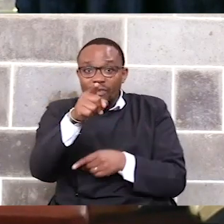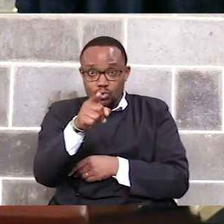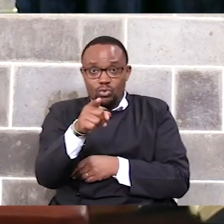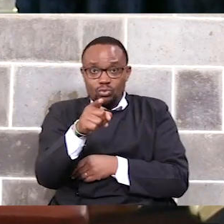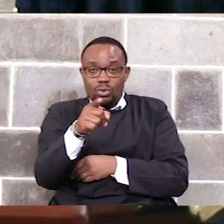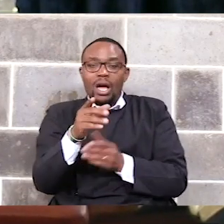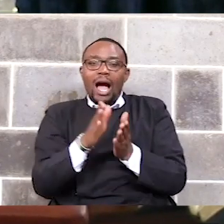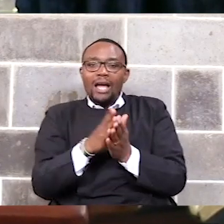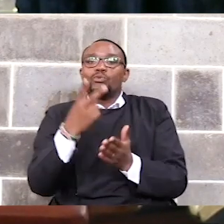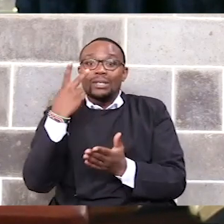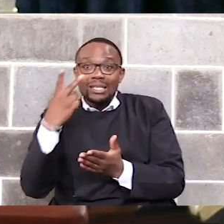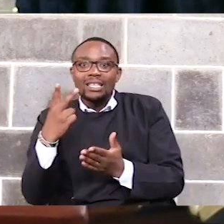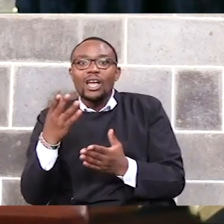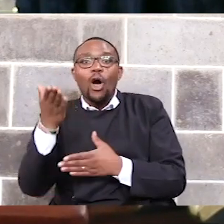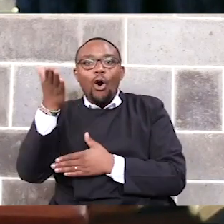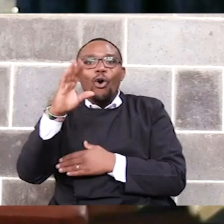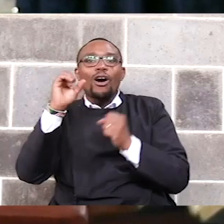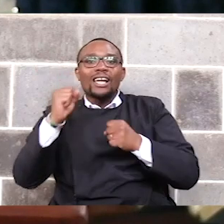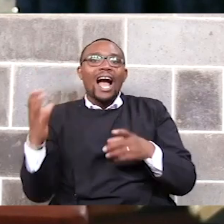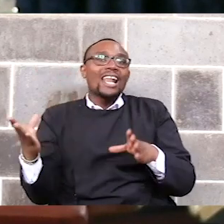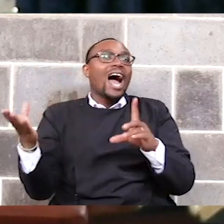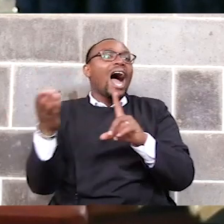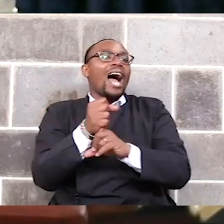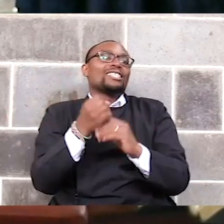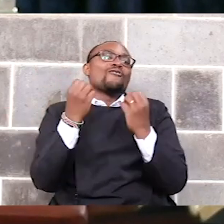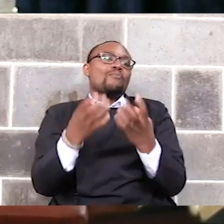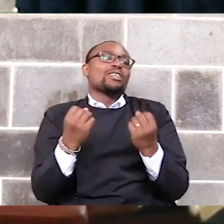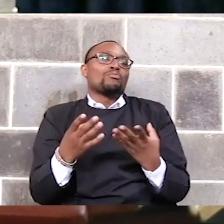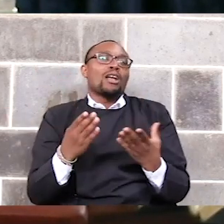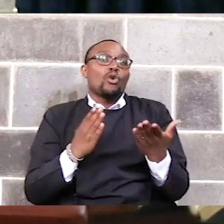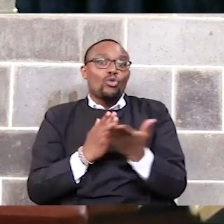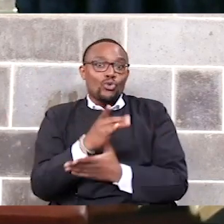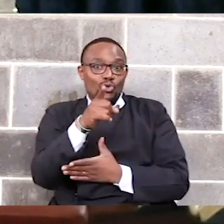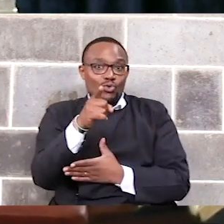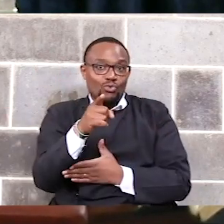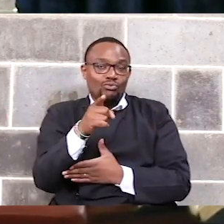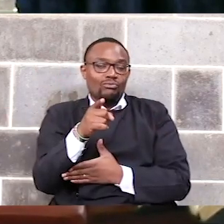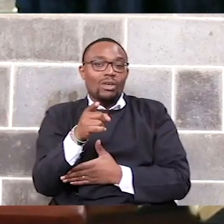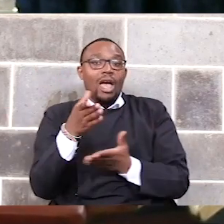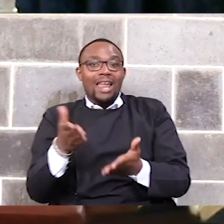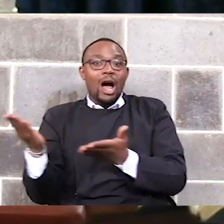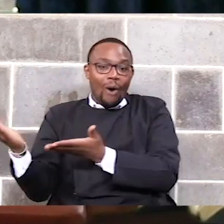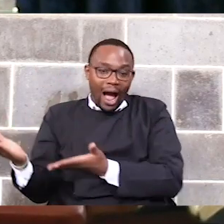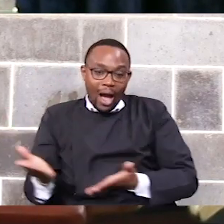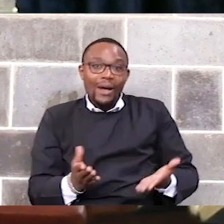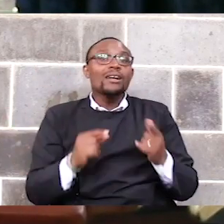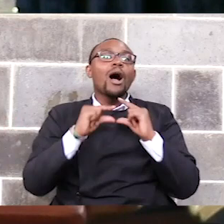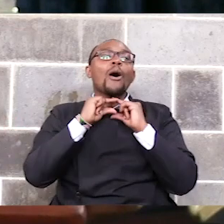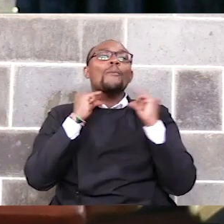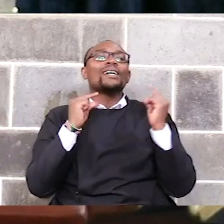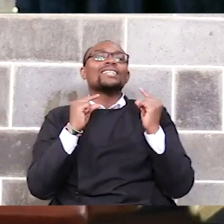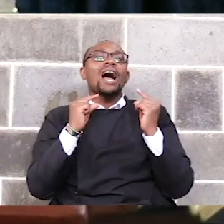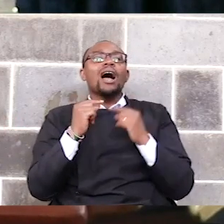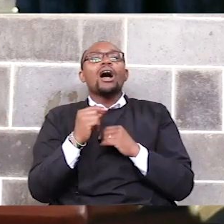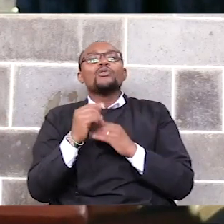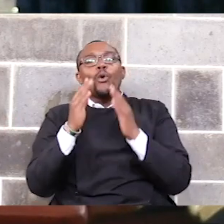will accomplish among us today. May the Lord bless you. Even as I welcome Reverend Ignatius to come